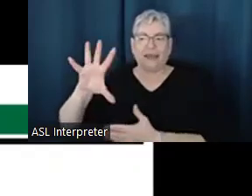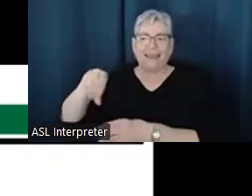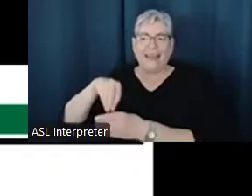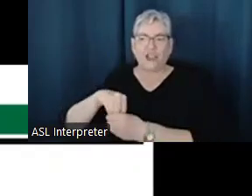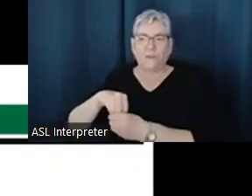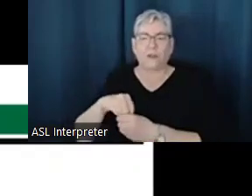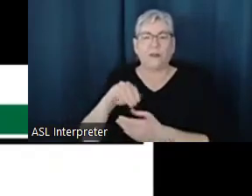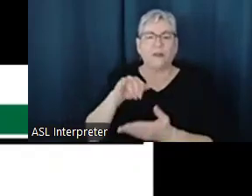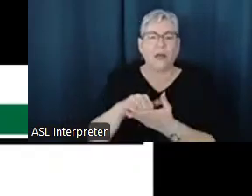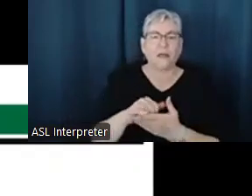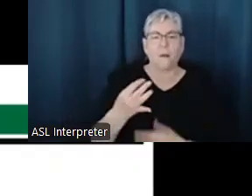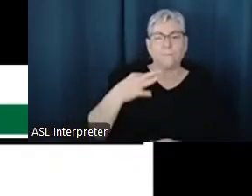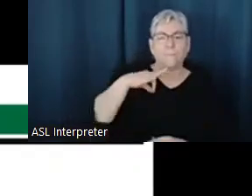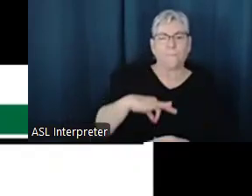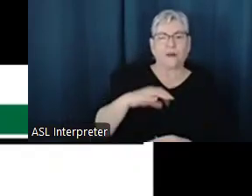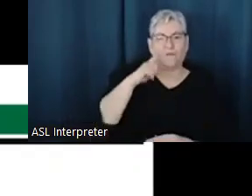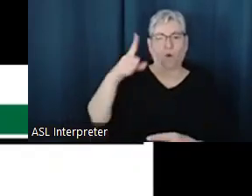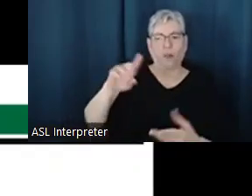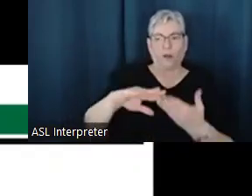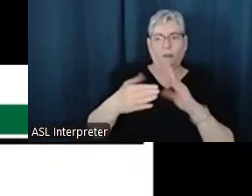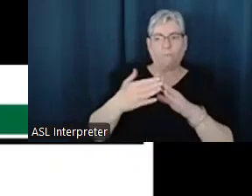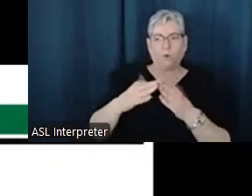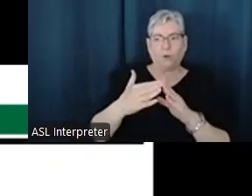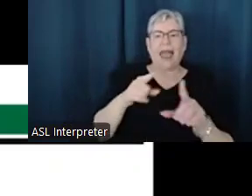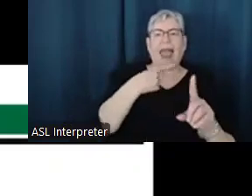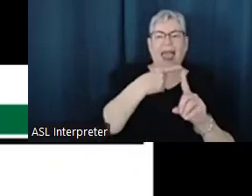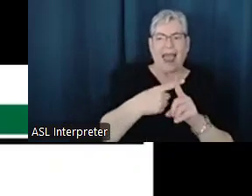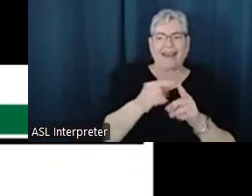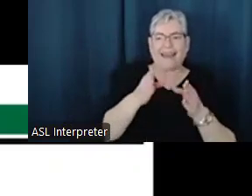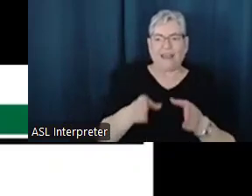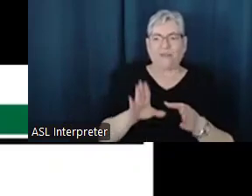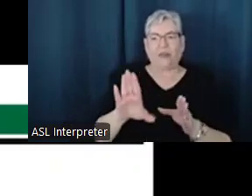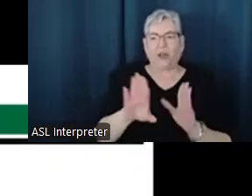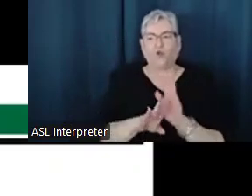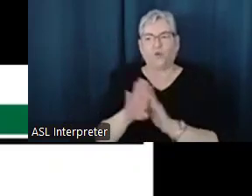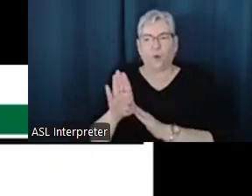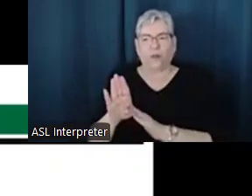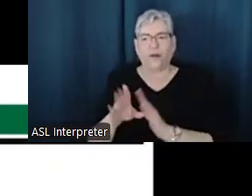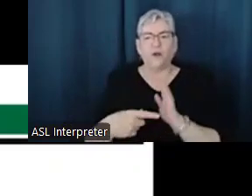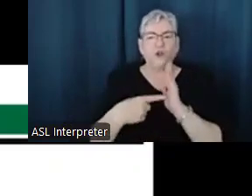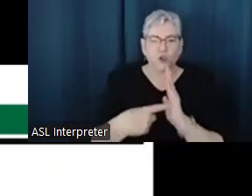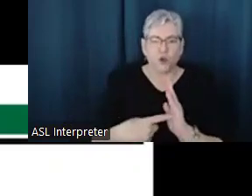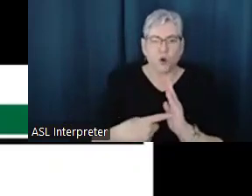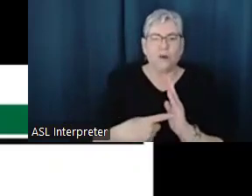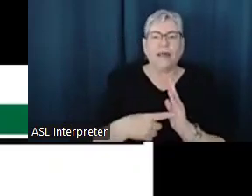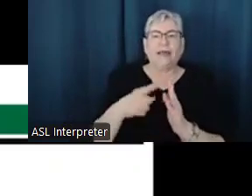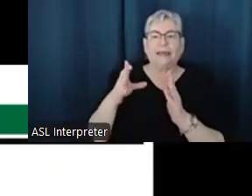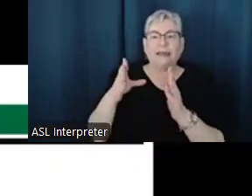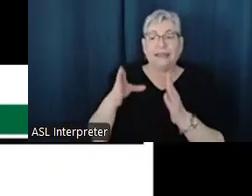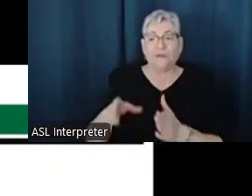benefit to the community as well as the individual's growth. So it's shown that individuals that participate in